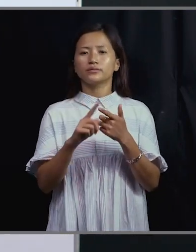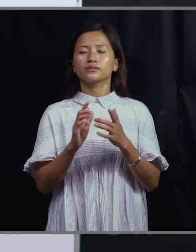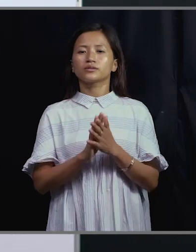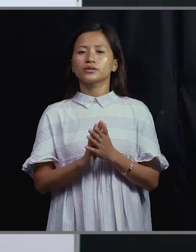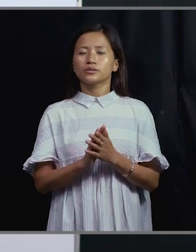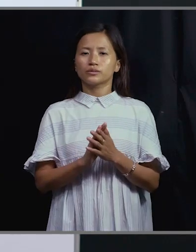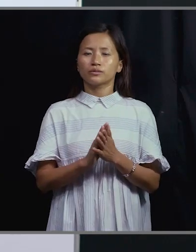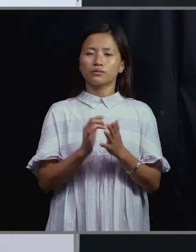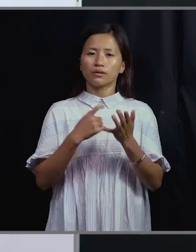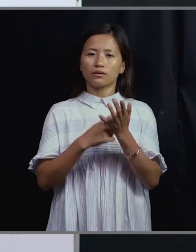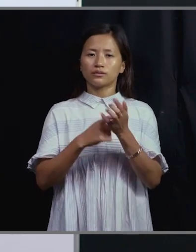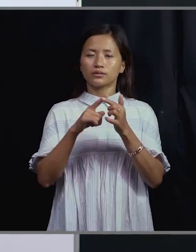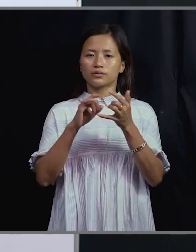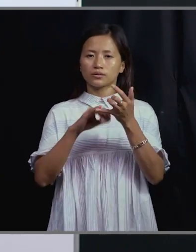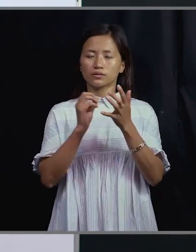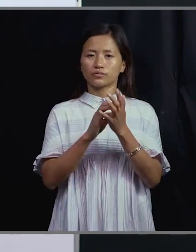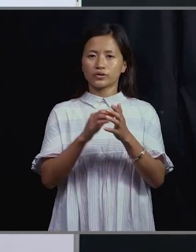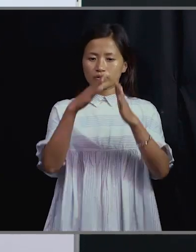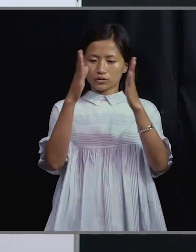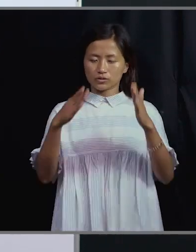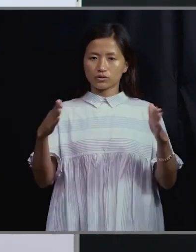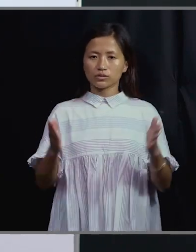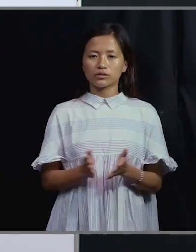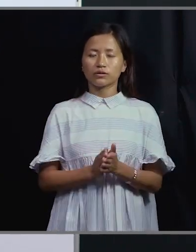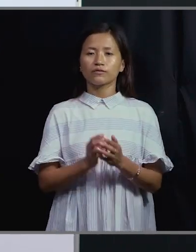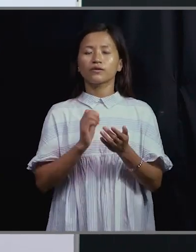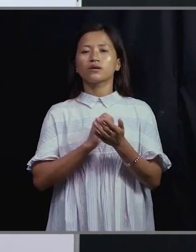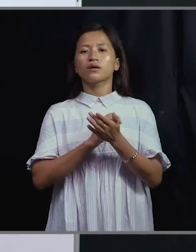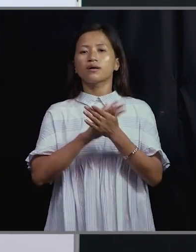we have seen the resonating structures of these haloarenes.